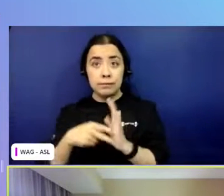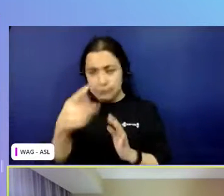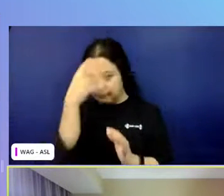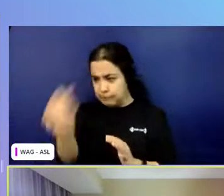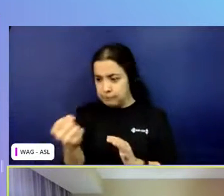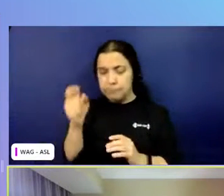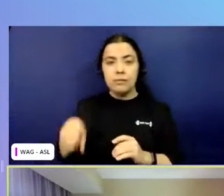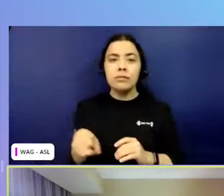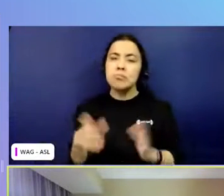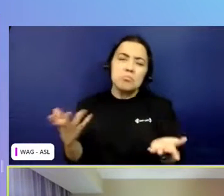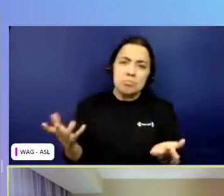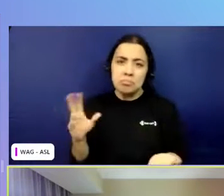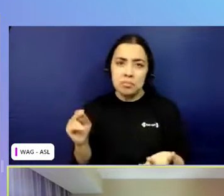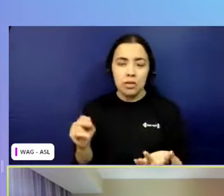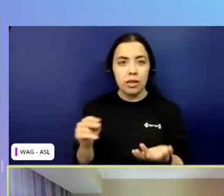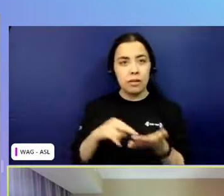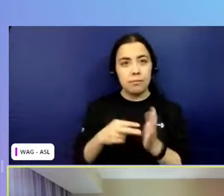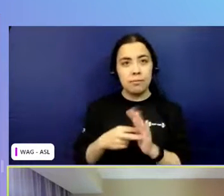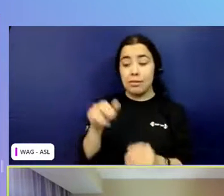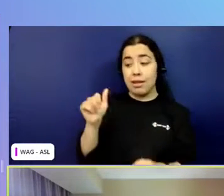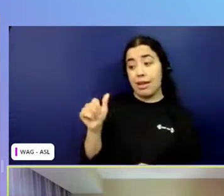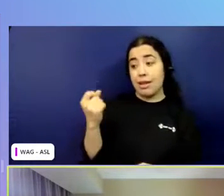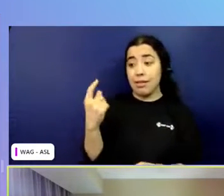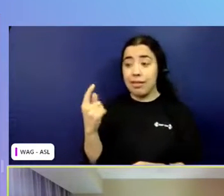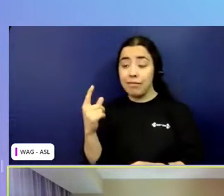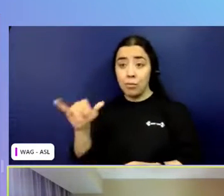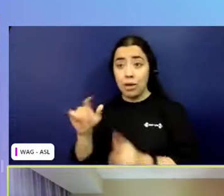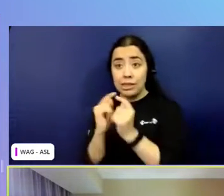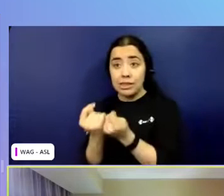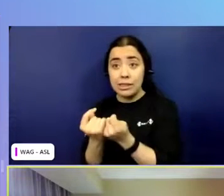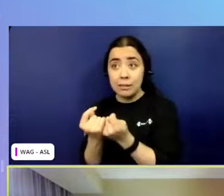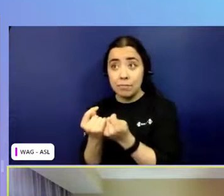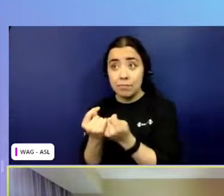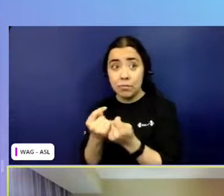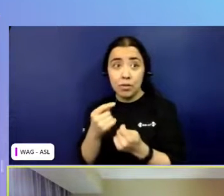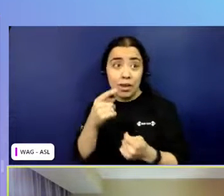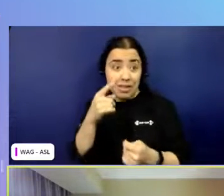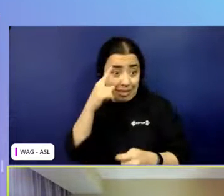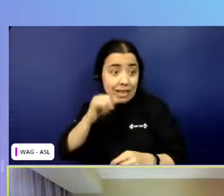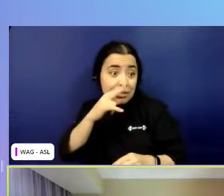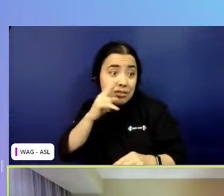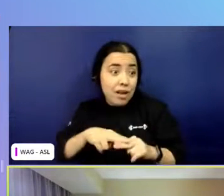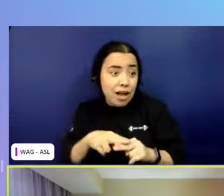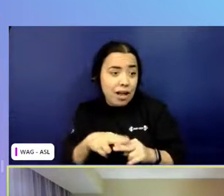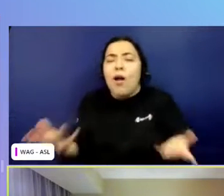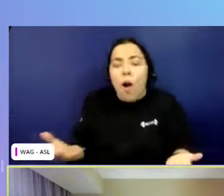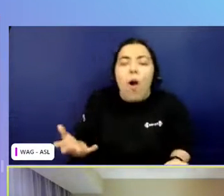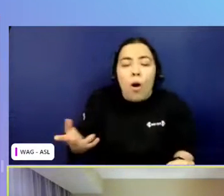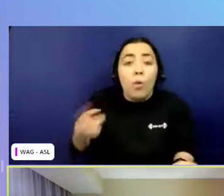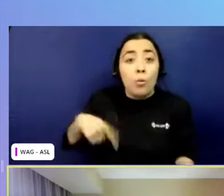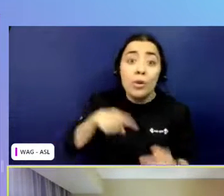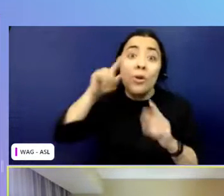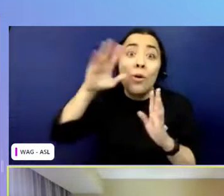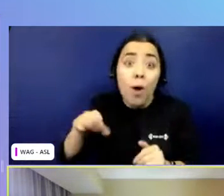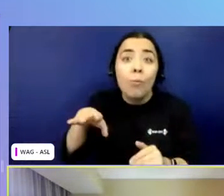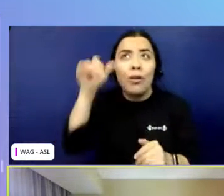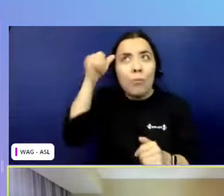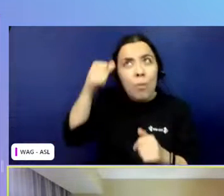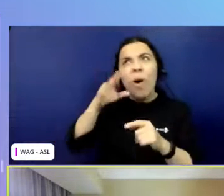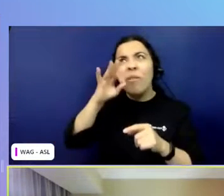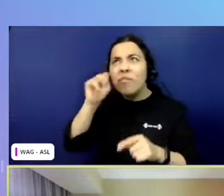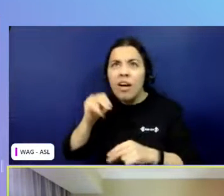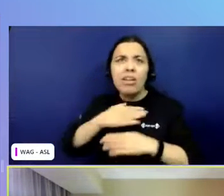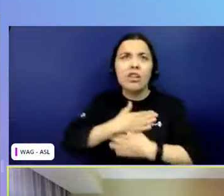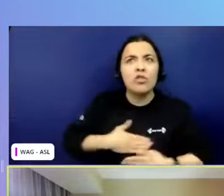remember that the A11Y team is fun? Yeah, we hope so. We sure do. And do people want to